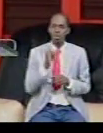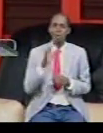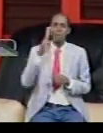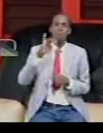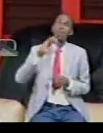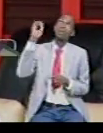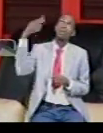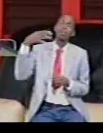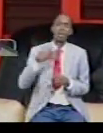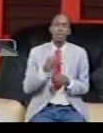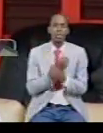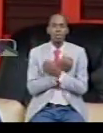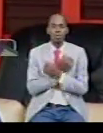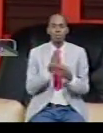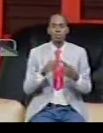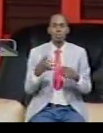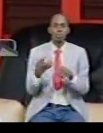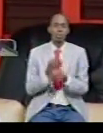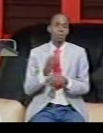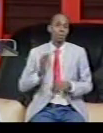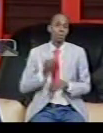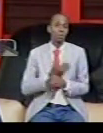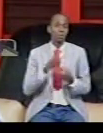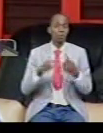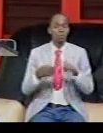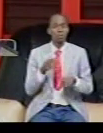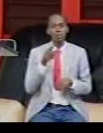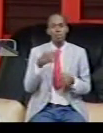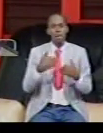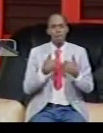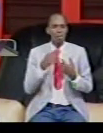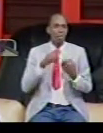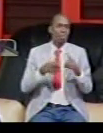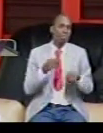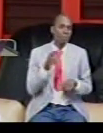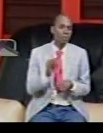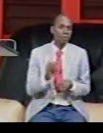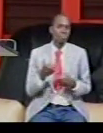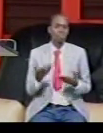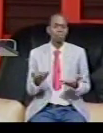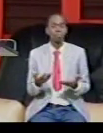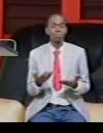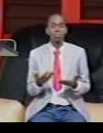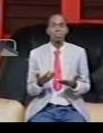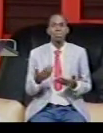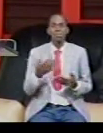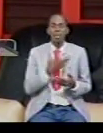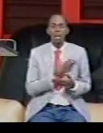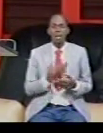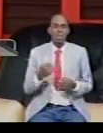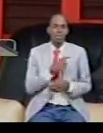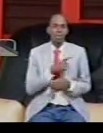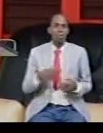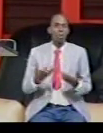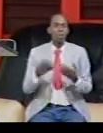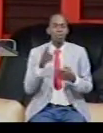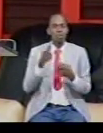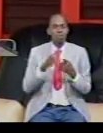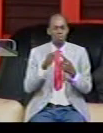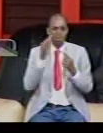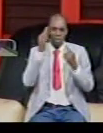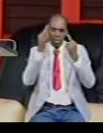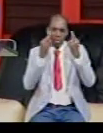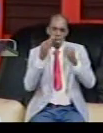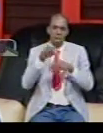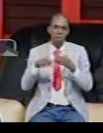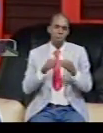win companions. You have companions, you have friends, and the Lord wants you to think about them.